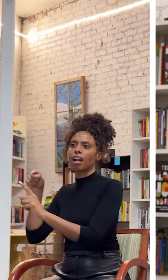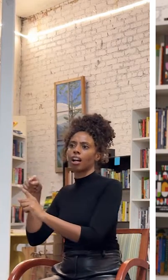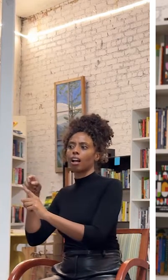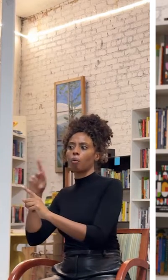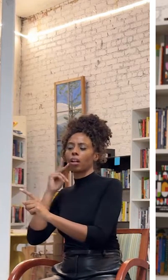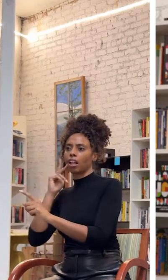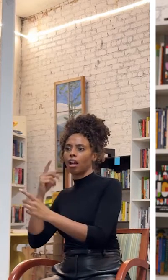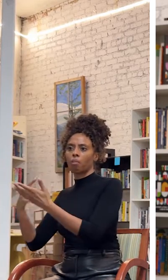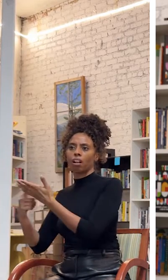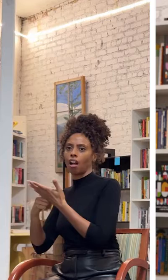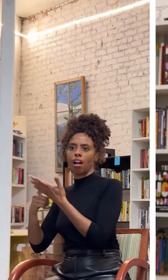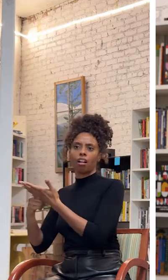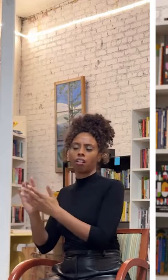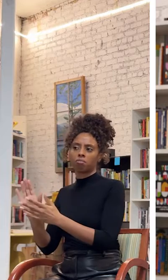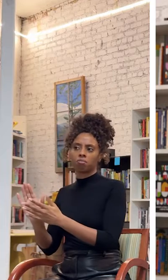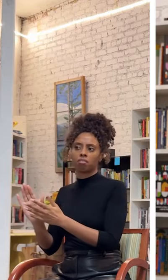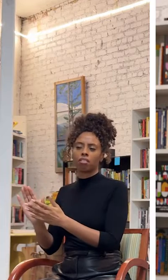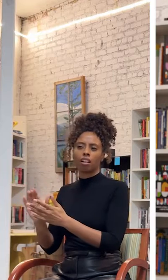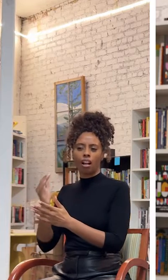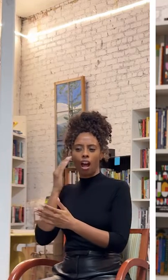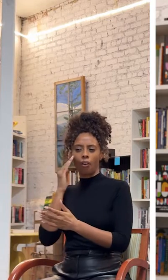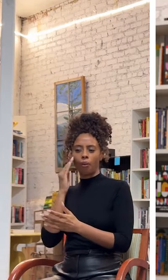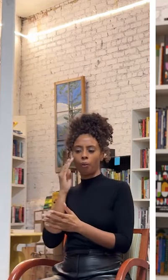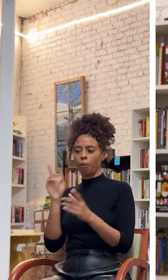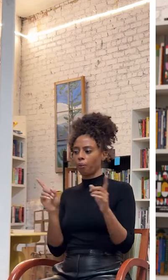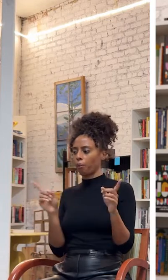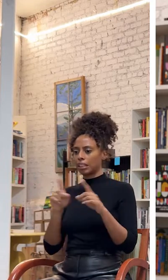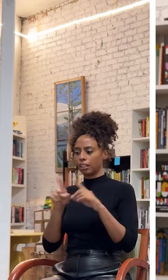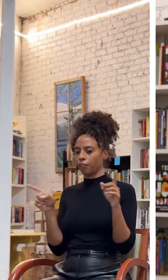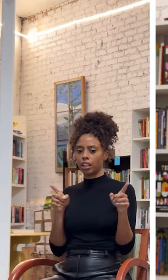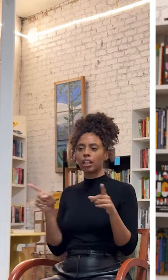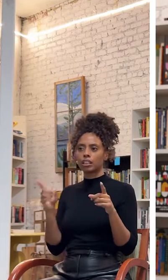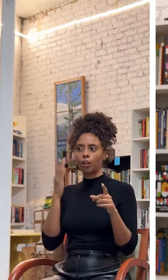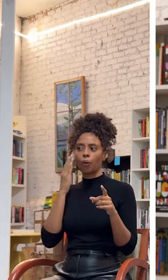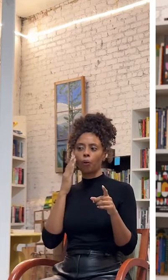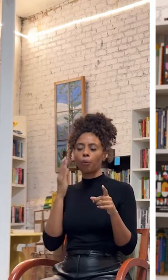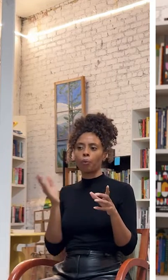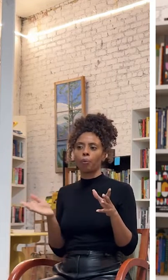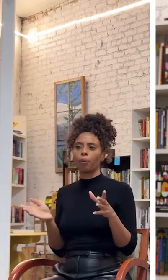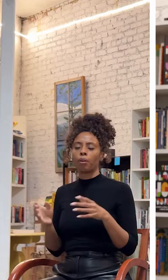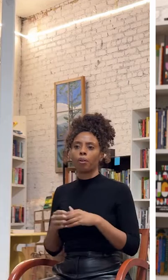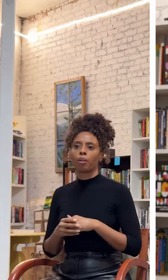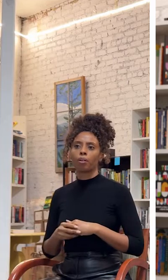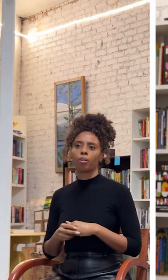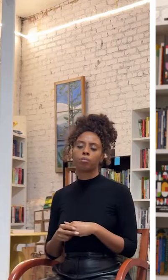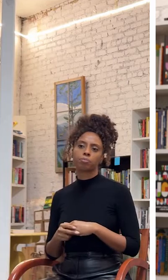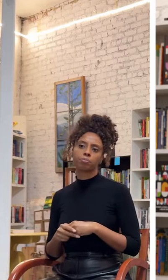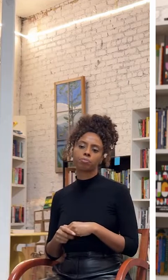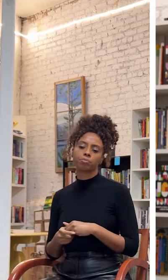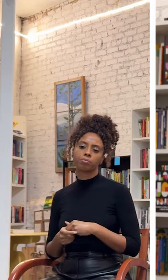about. And I knew that, and I knew the distinction and the difference between that. And